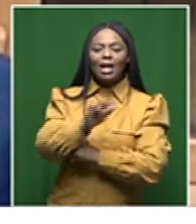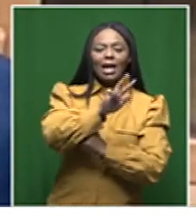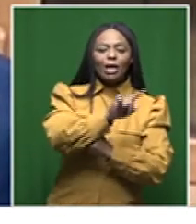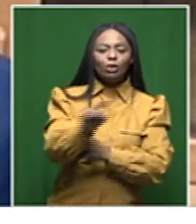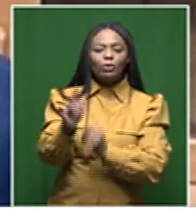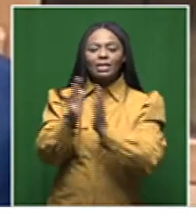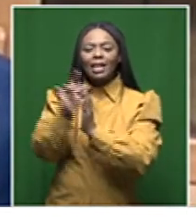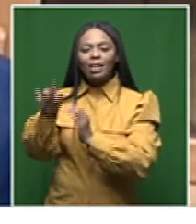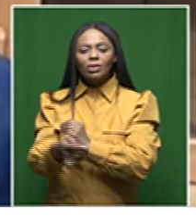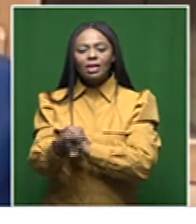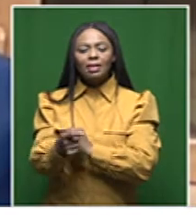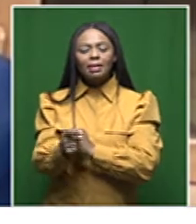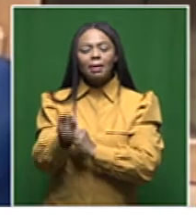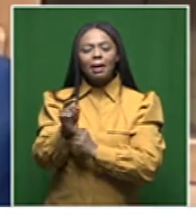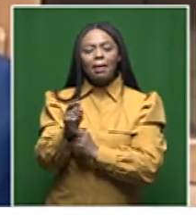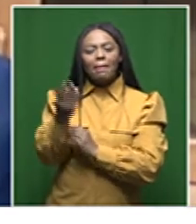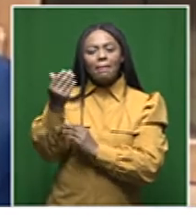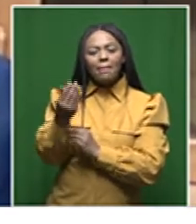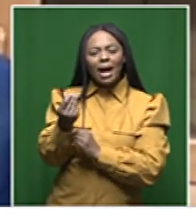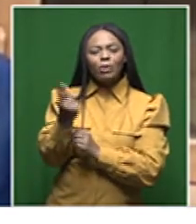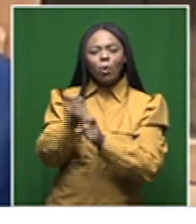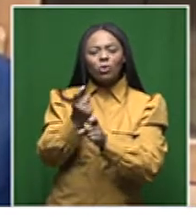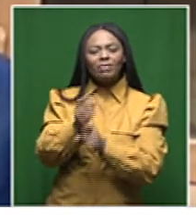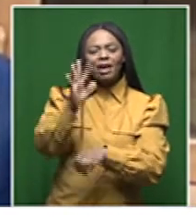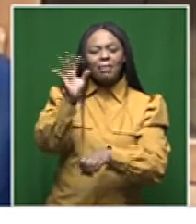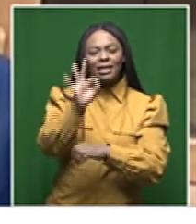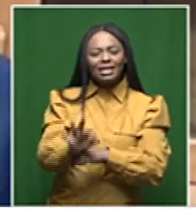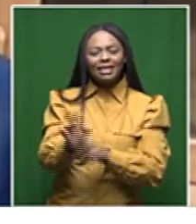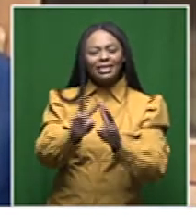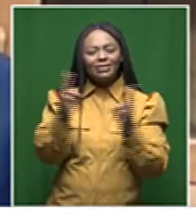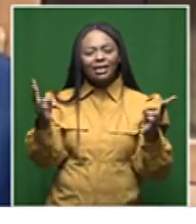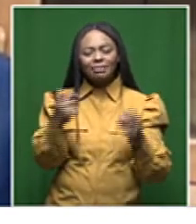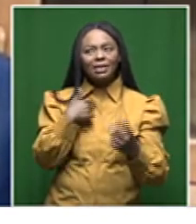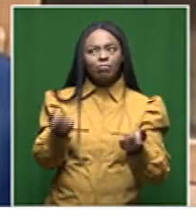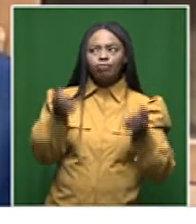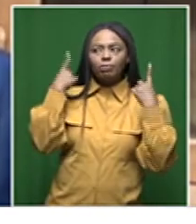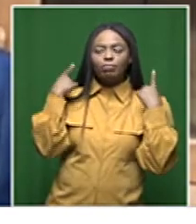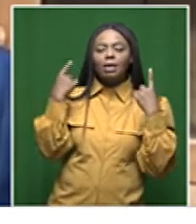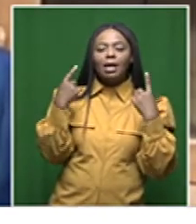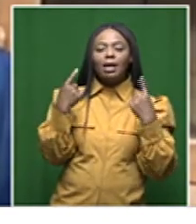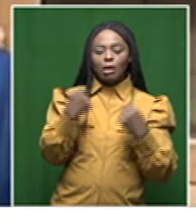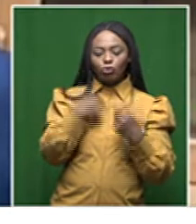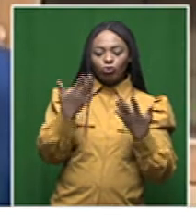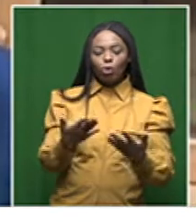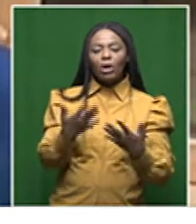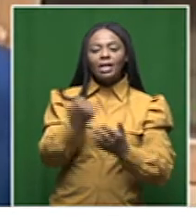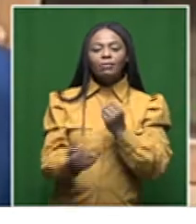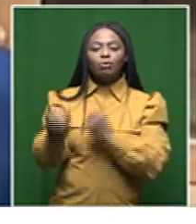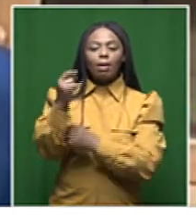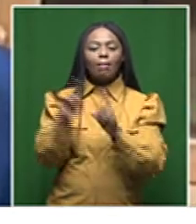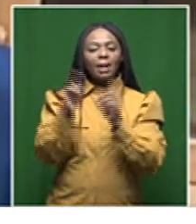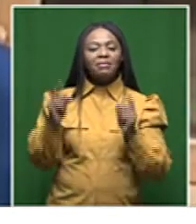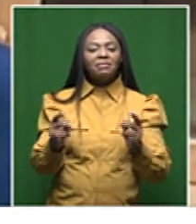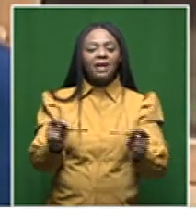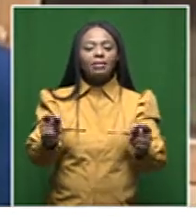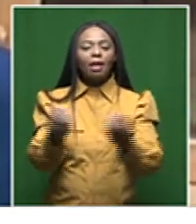you going to spend 10,000 bucks for 5% difference? It doesn't make sense to me as an individual. But there is a fast track approach